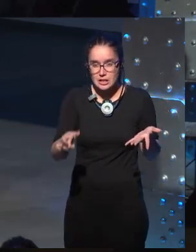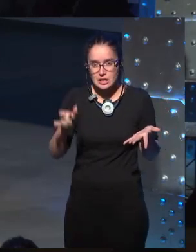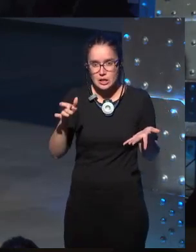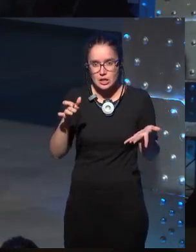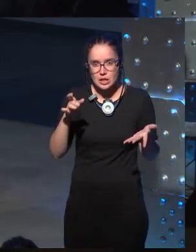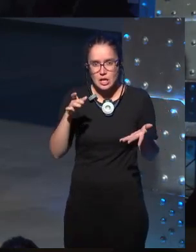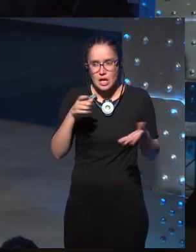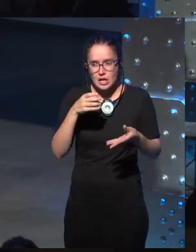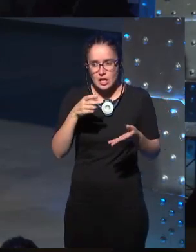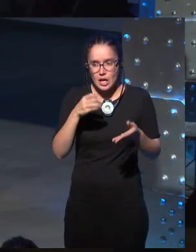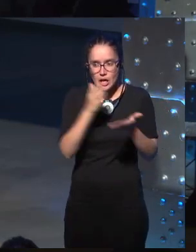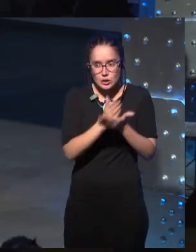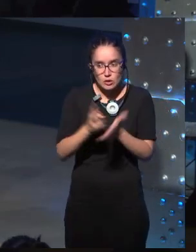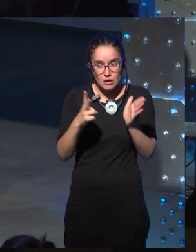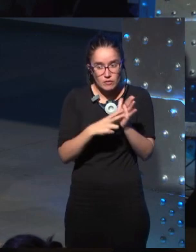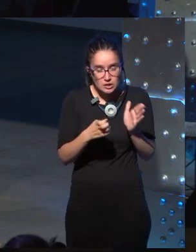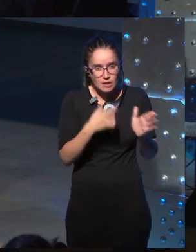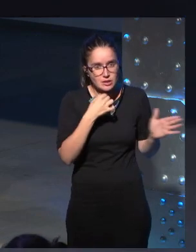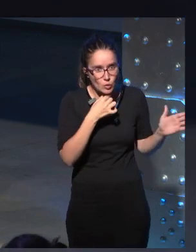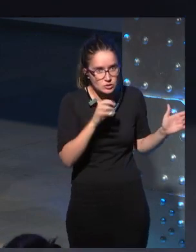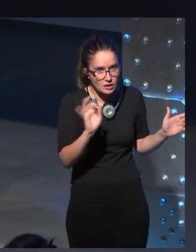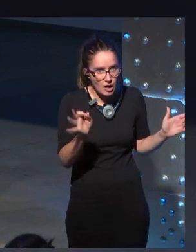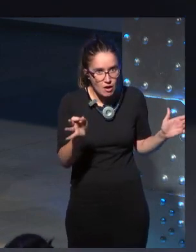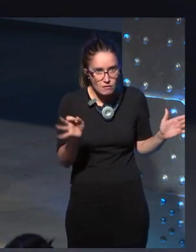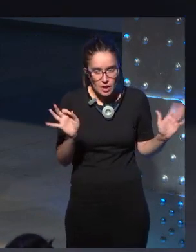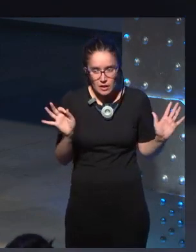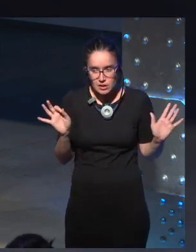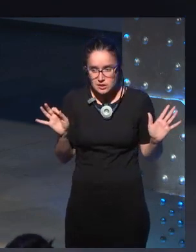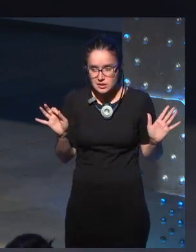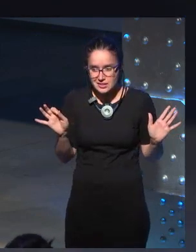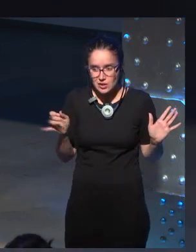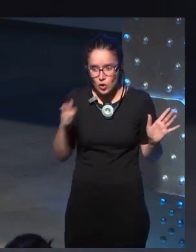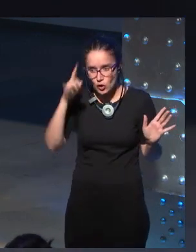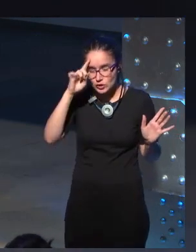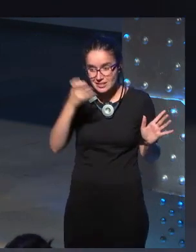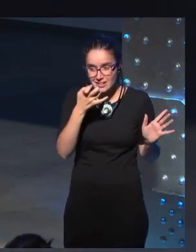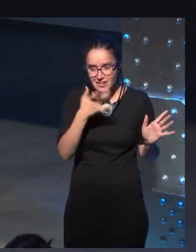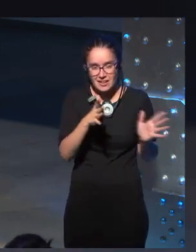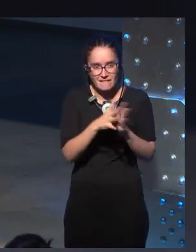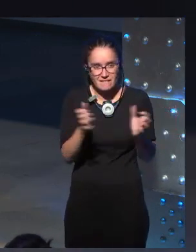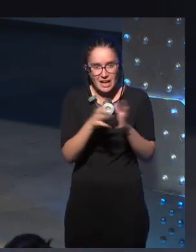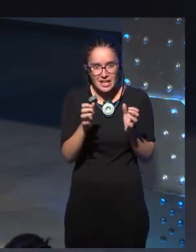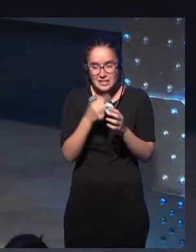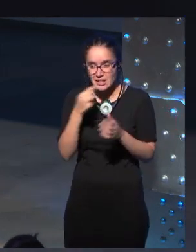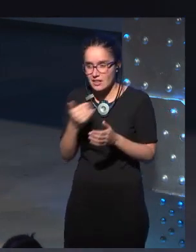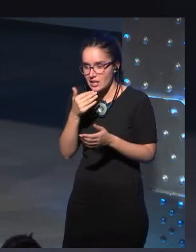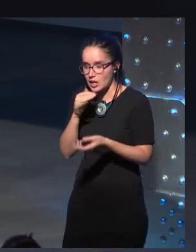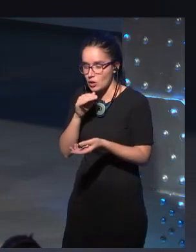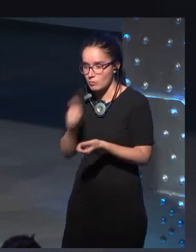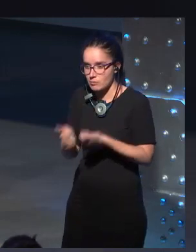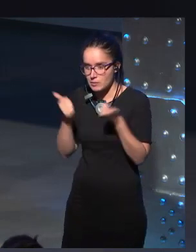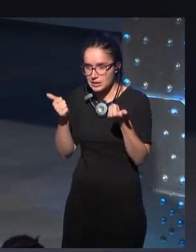brain, but perhaps you can. Would you like to be a physicist or study something that has to do with this area? It seems to me that